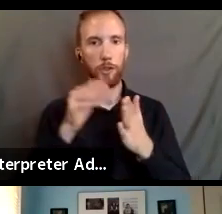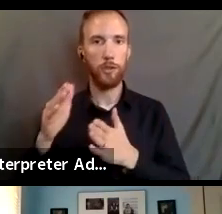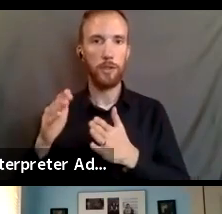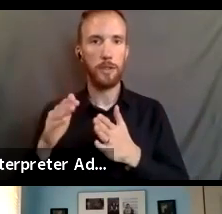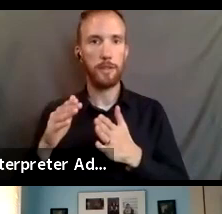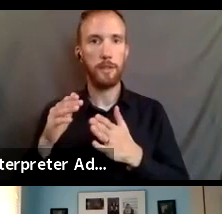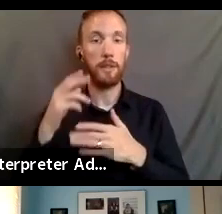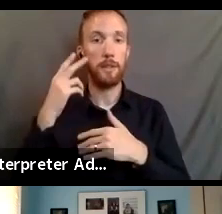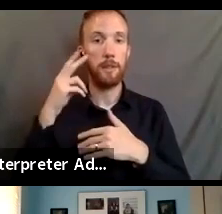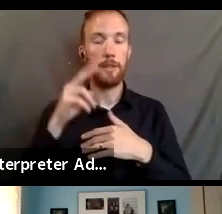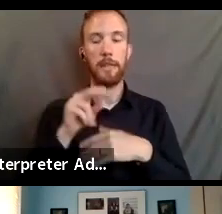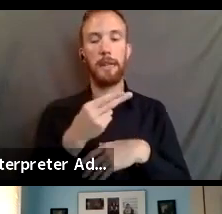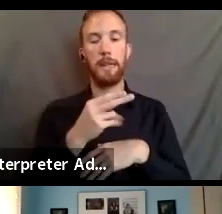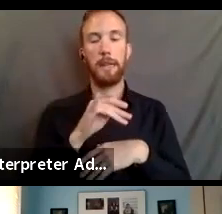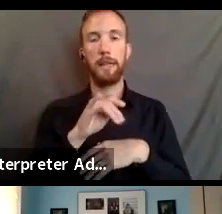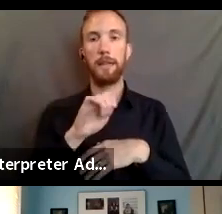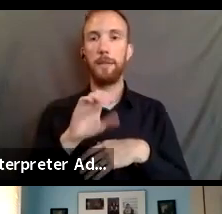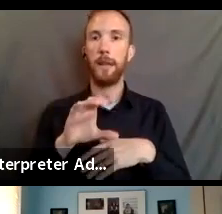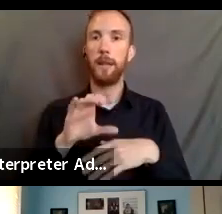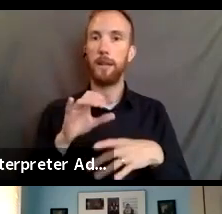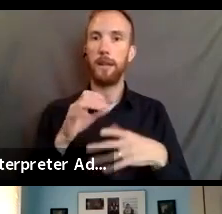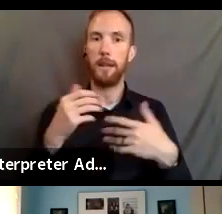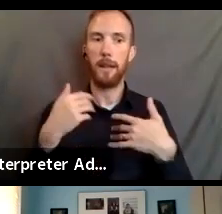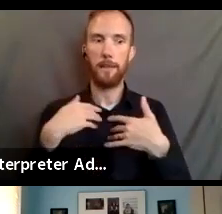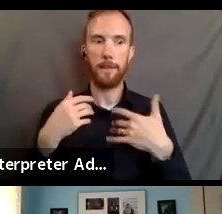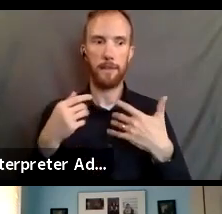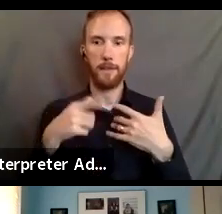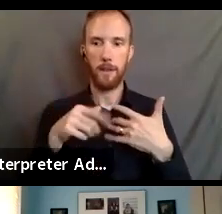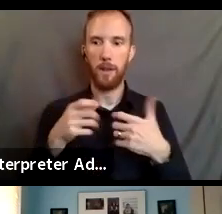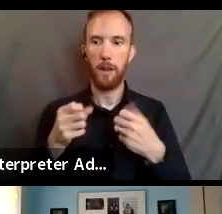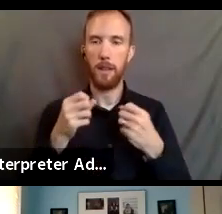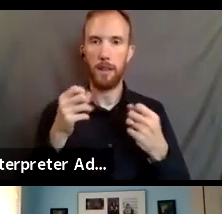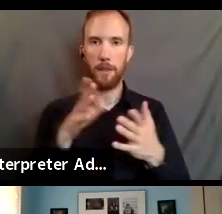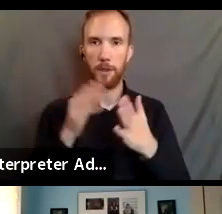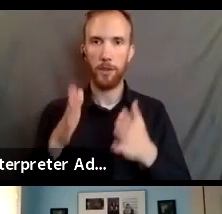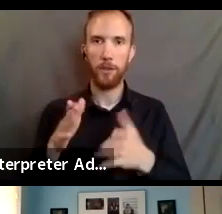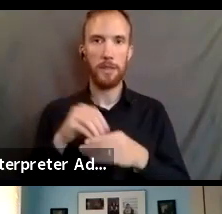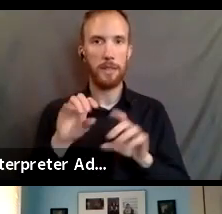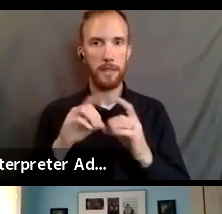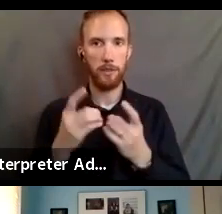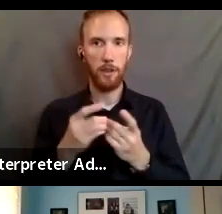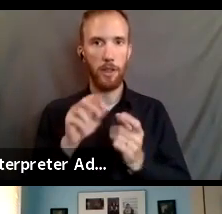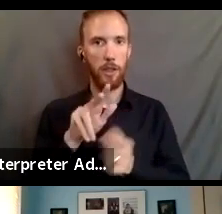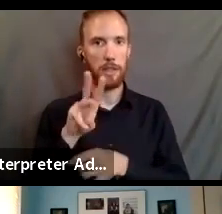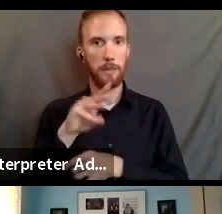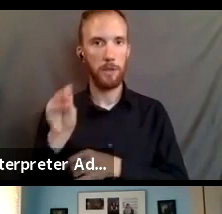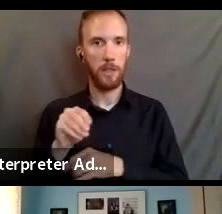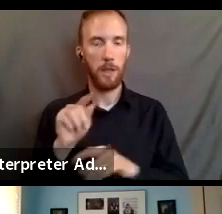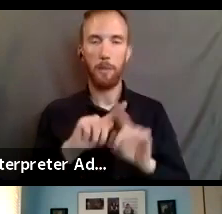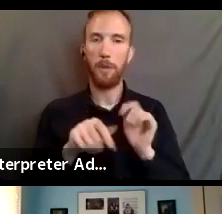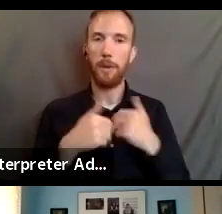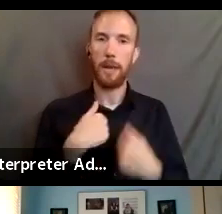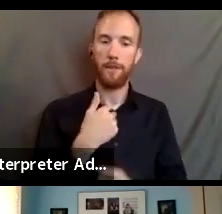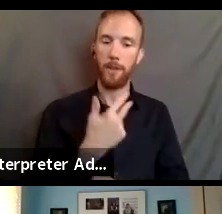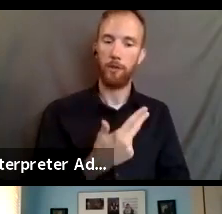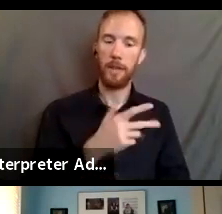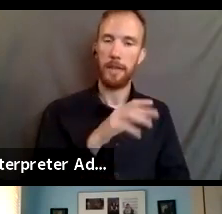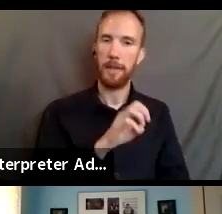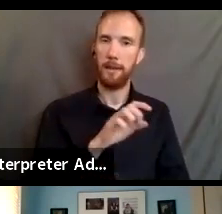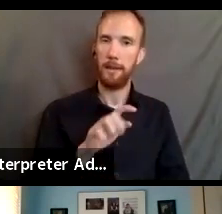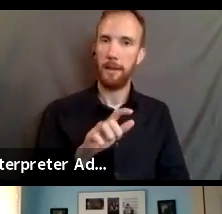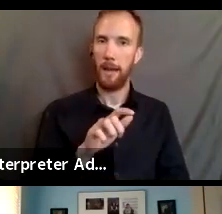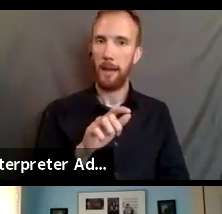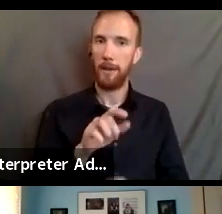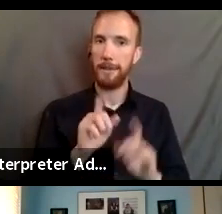largest student body in the district at 46 percent yes there are only three el original gifted centers with